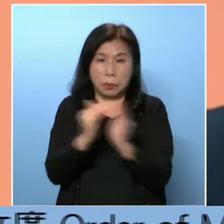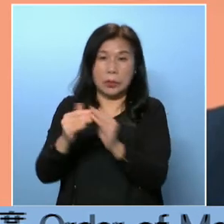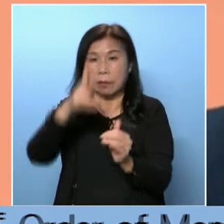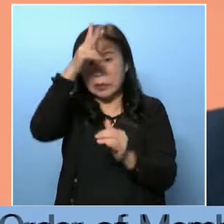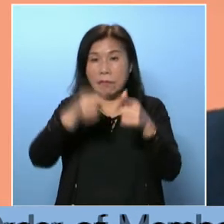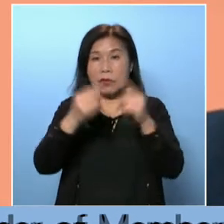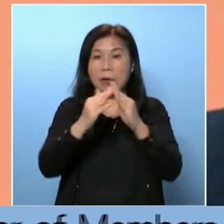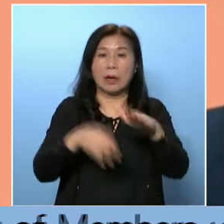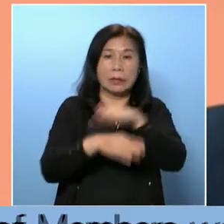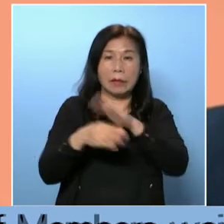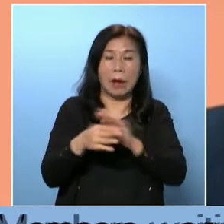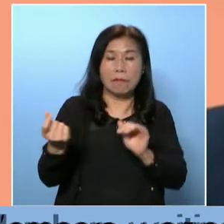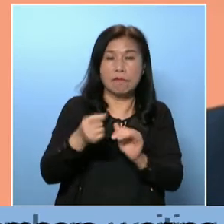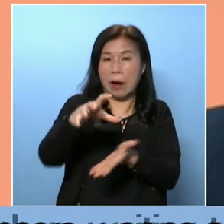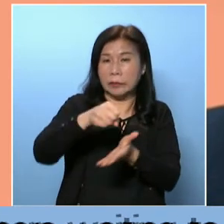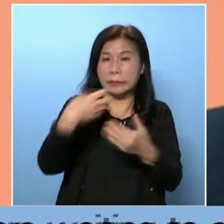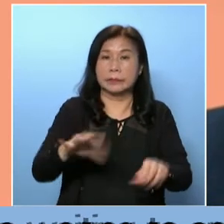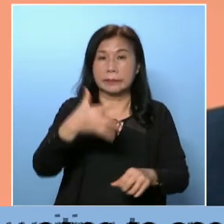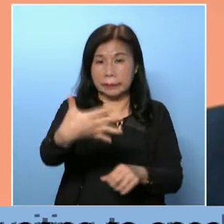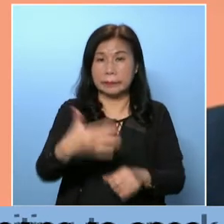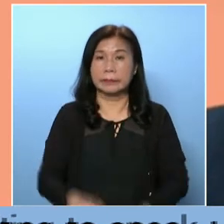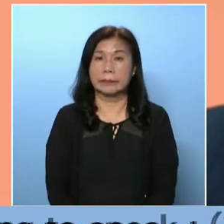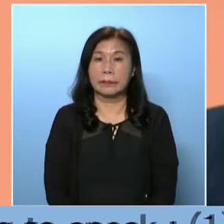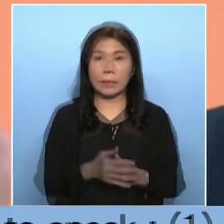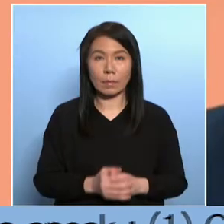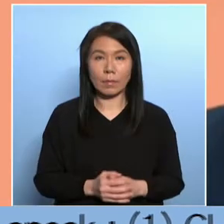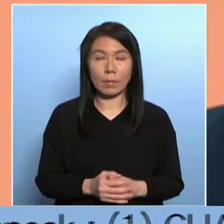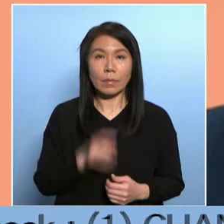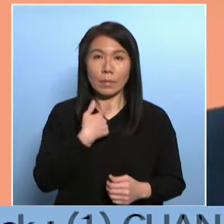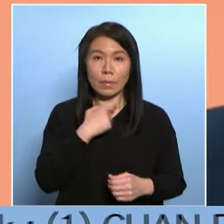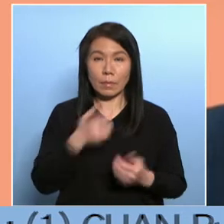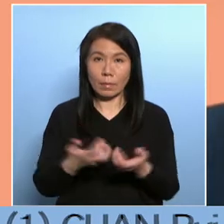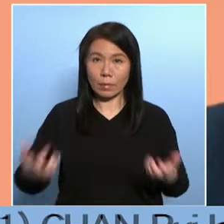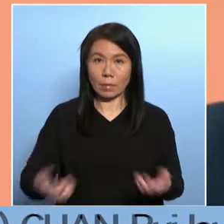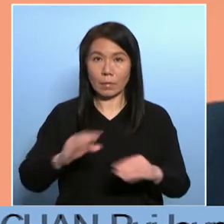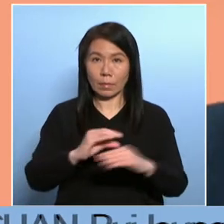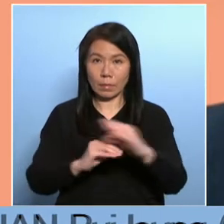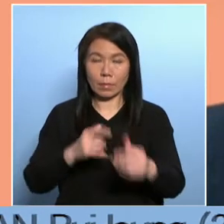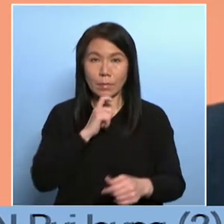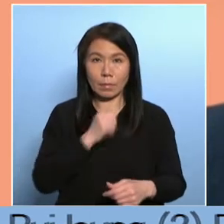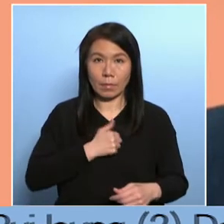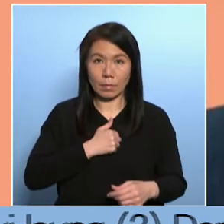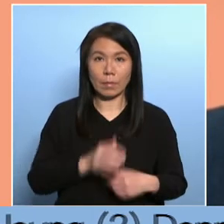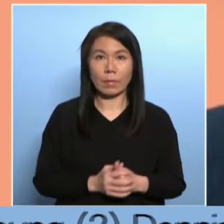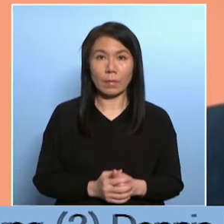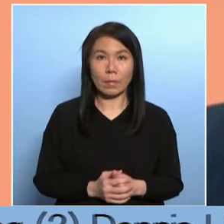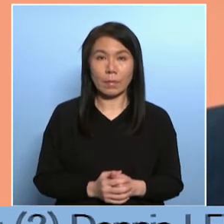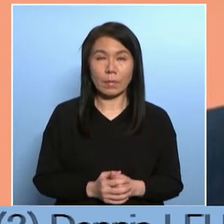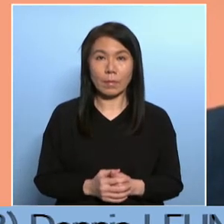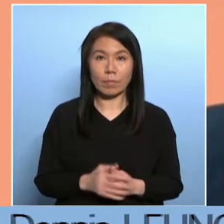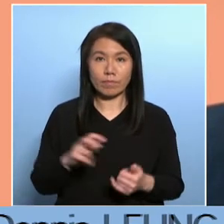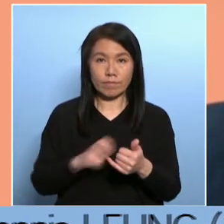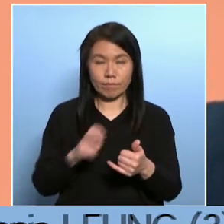and also requisition public housing estates where residents have not moved in